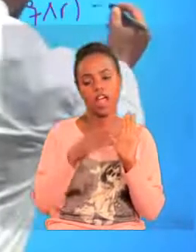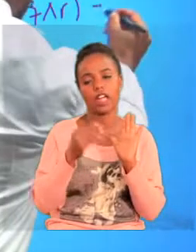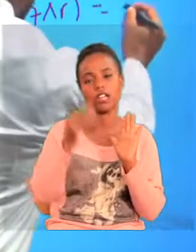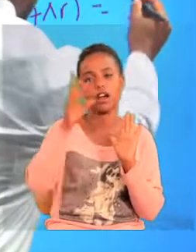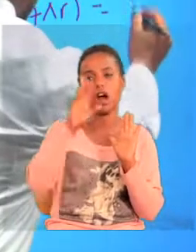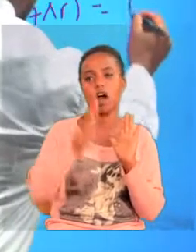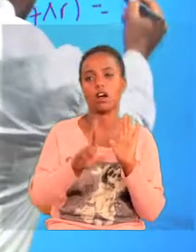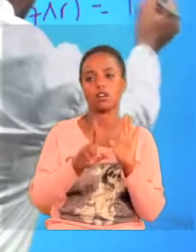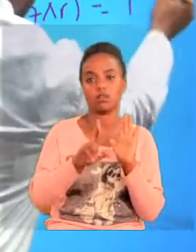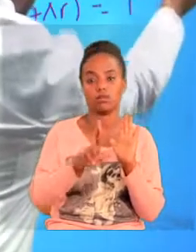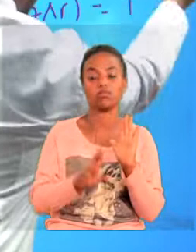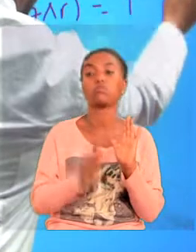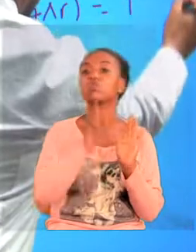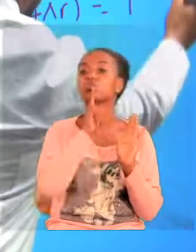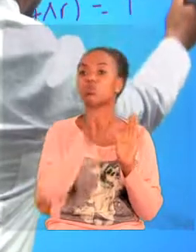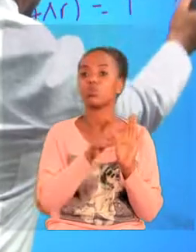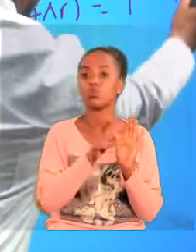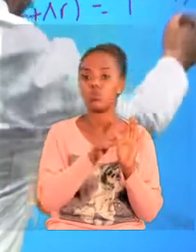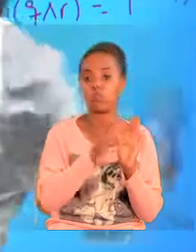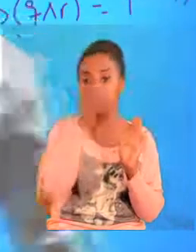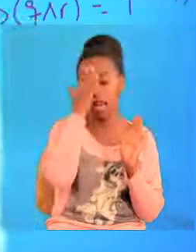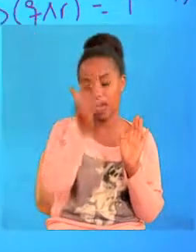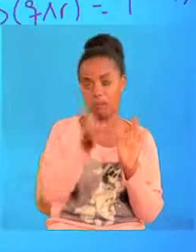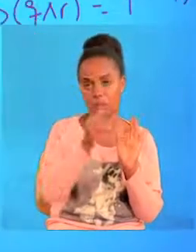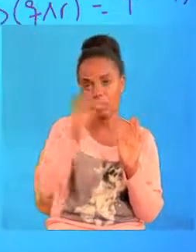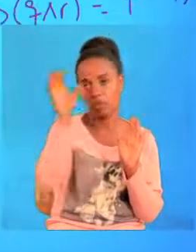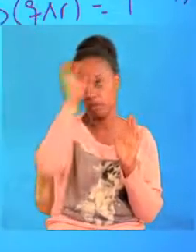also is true with the same reason, it's premise.